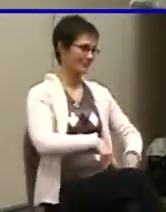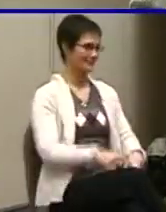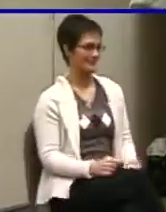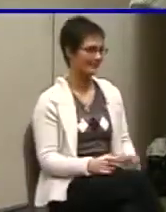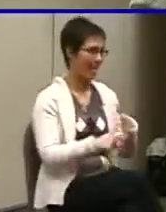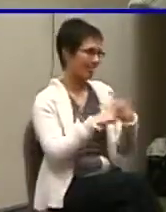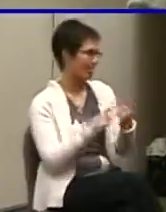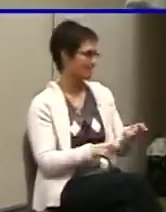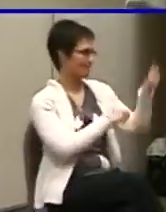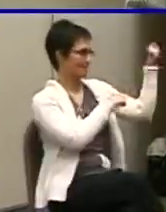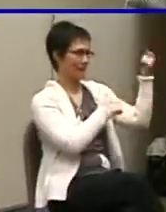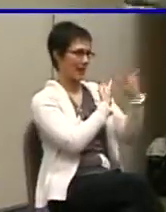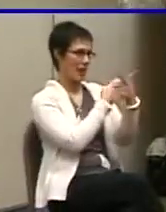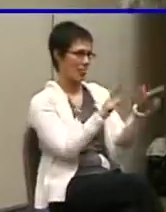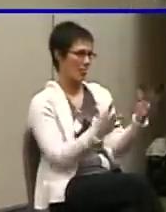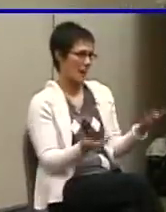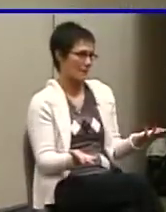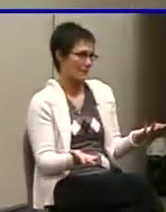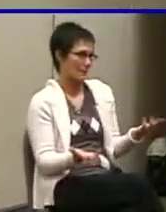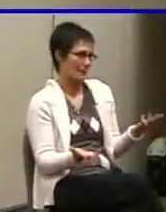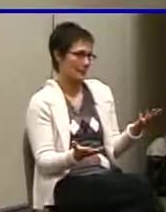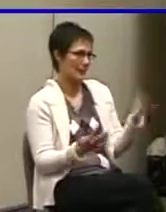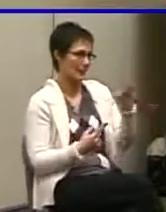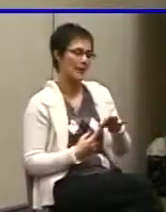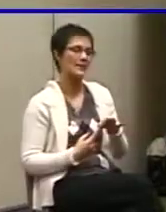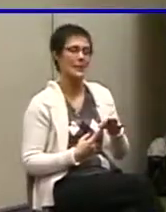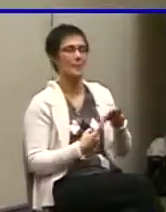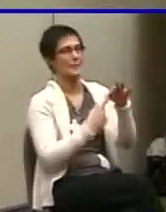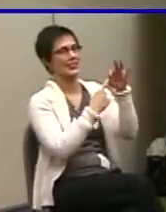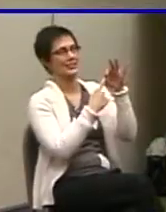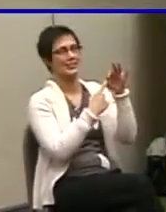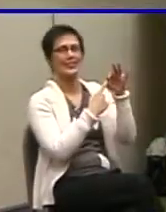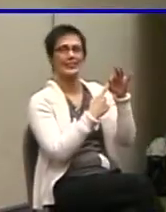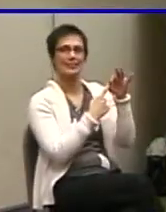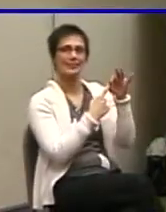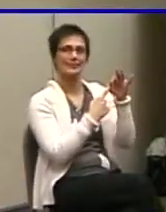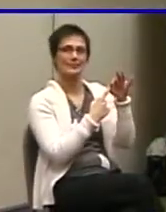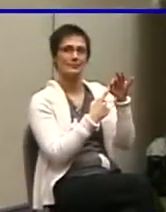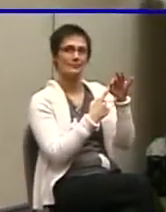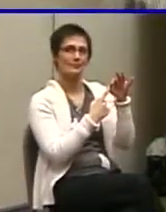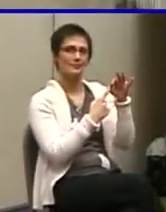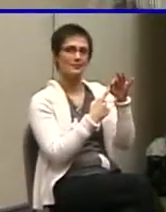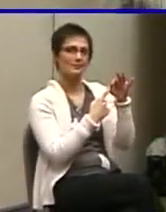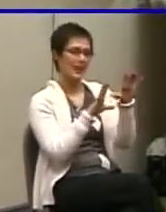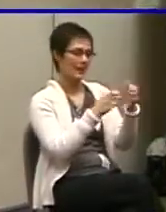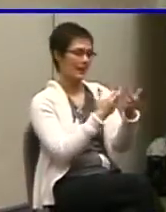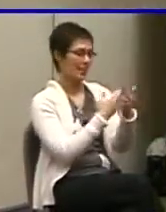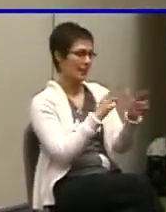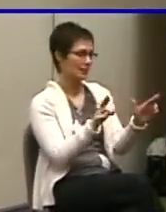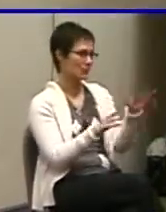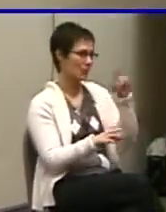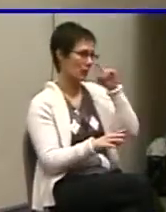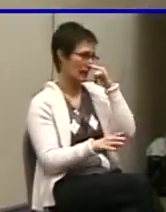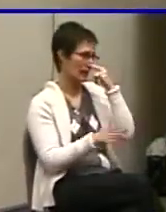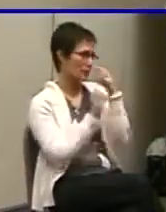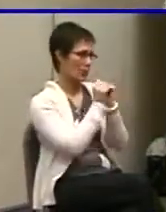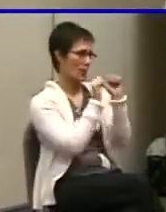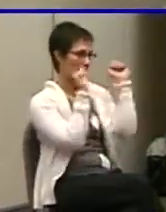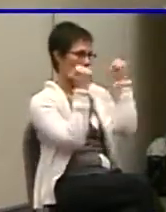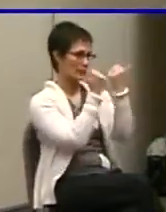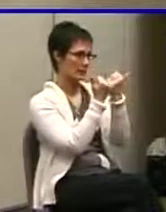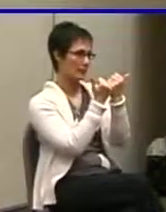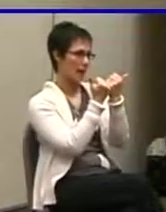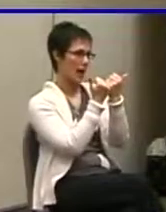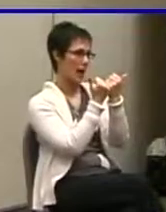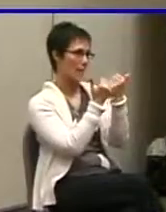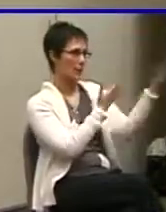out of the room. This is especially, I find this like in classrooms where children with autism are being brought in, especially